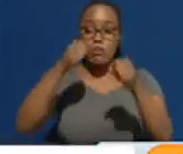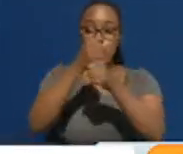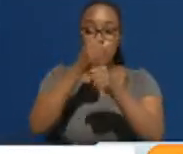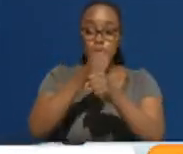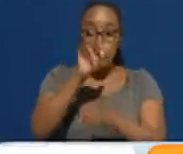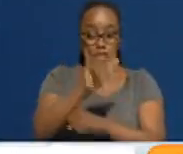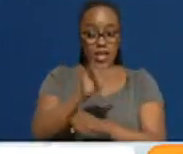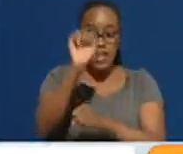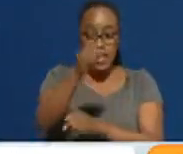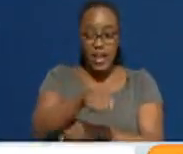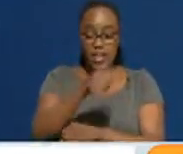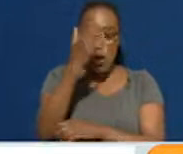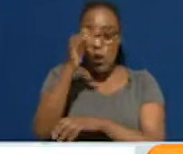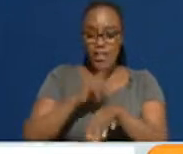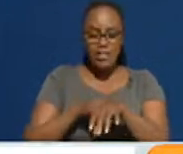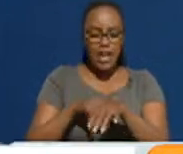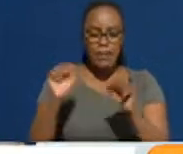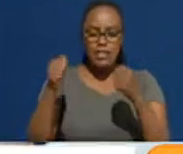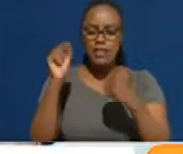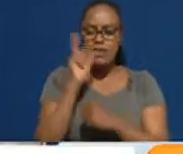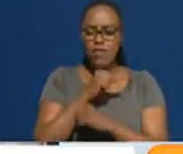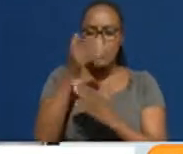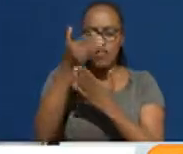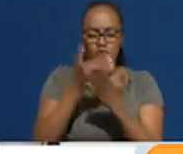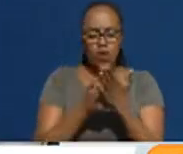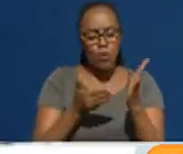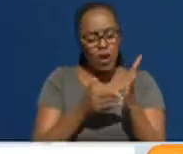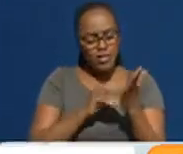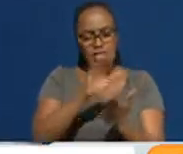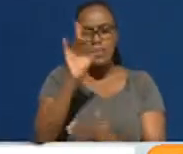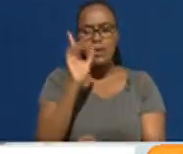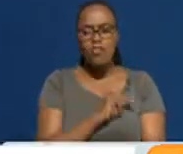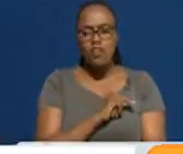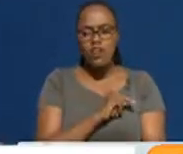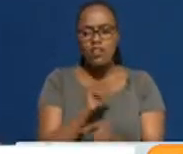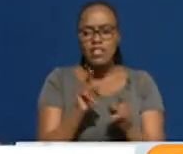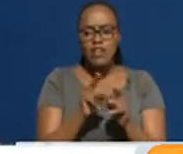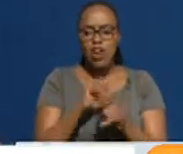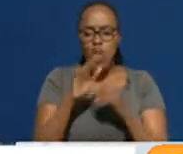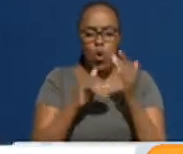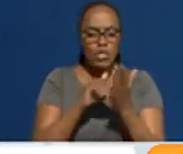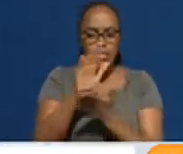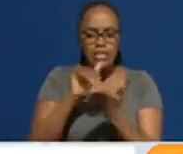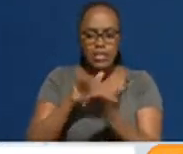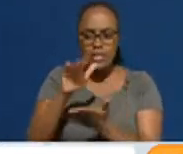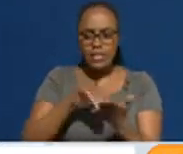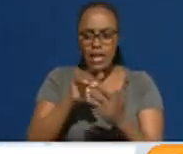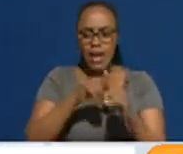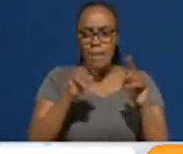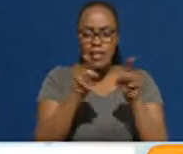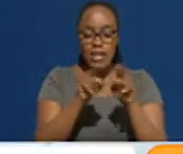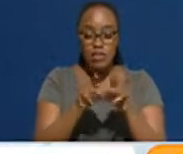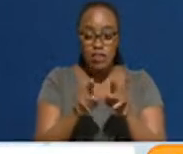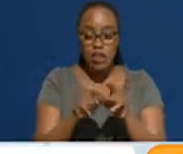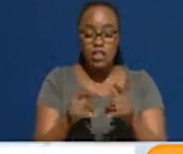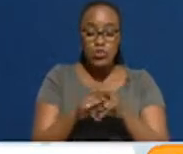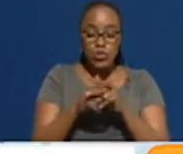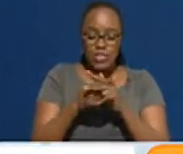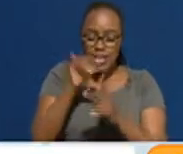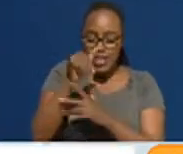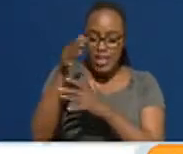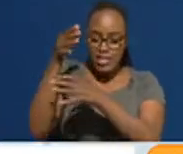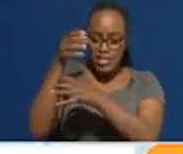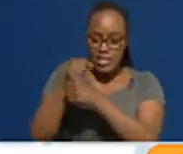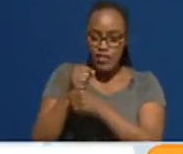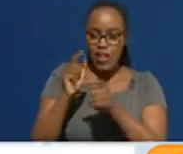2 hours. Yeah. Because once it's sent, I mean, those forms are uploaded in how long? Very quick time, they're all up. But, it, you know, just that trust deficit. And